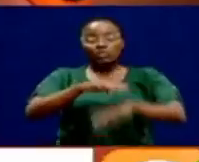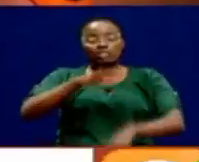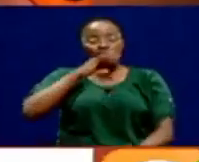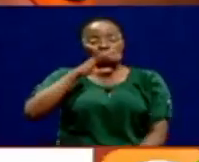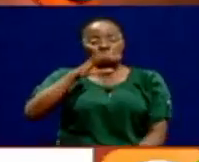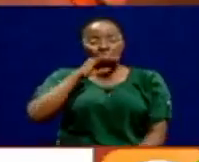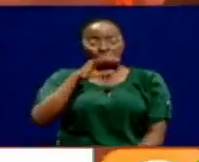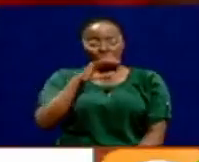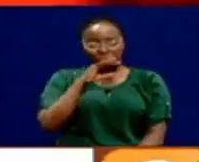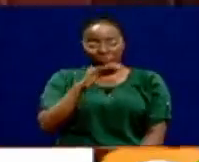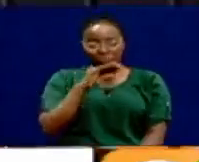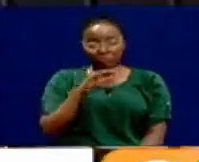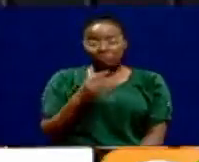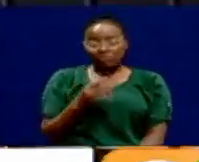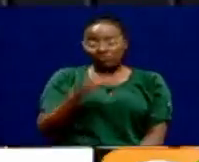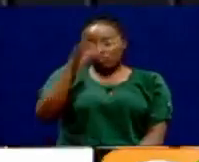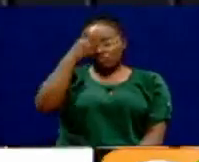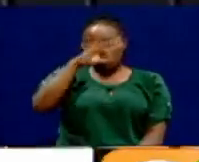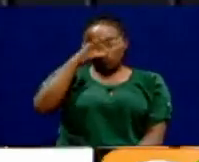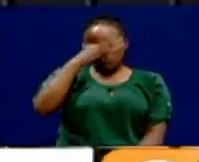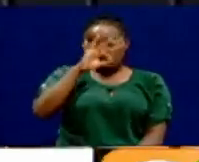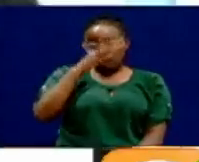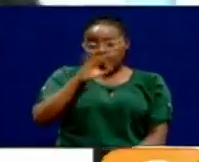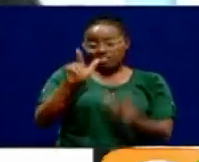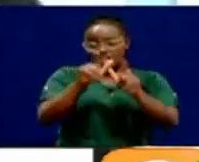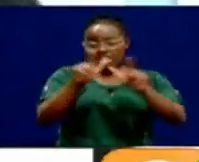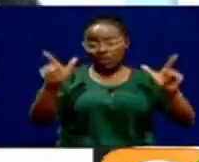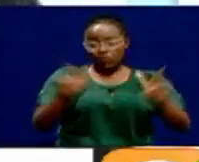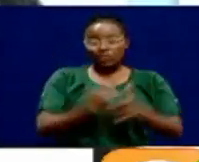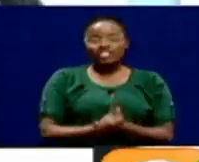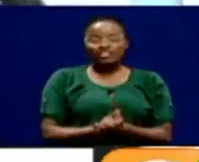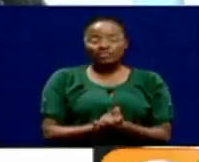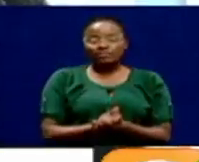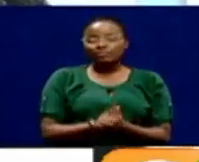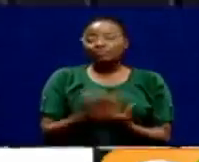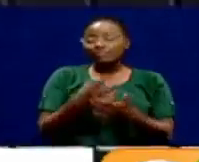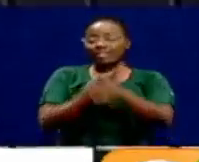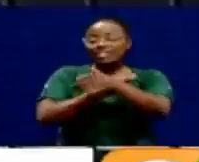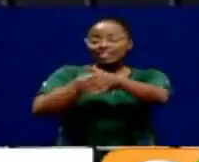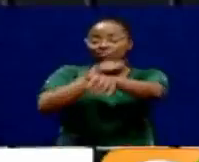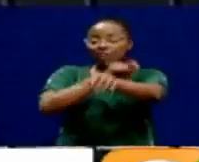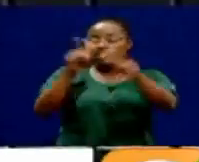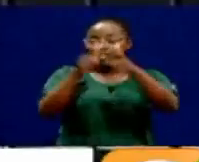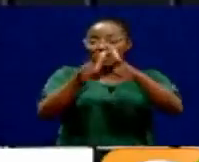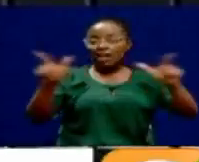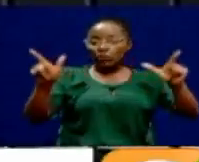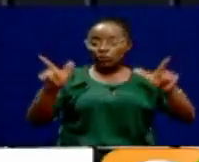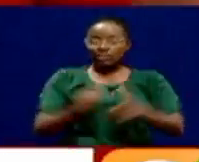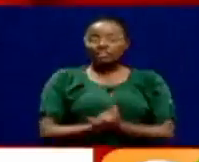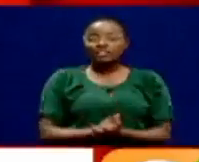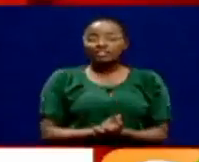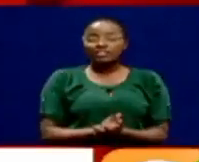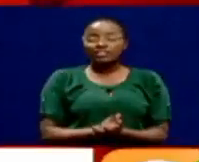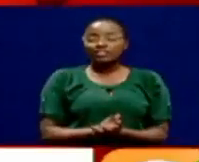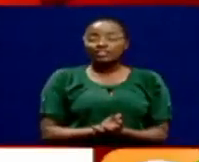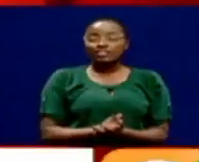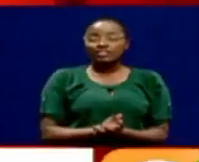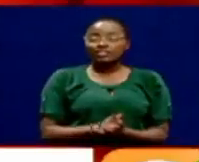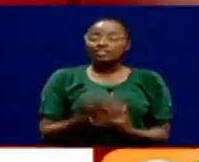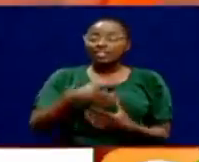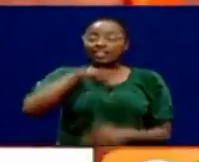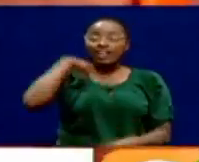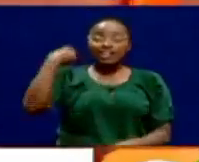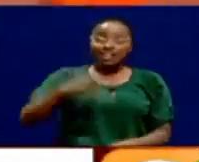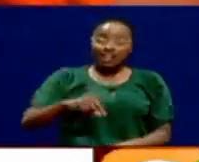fluent. He also says it in French. J'aime voyager. Spanish. Me gusto mucho viajar.